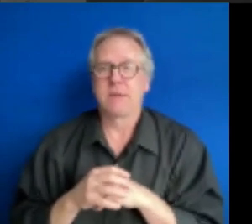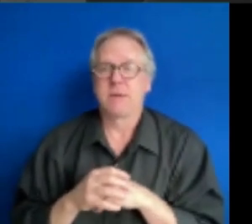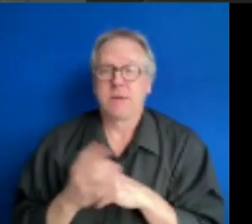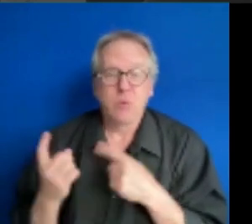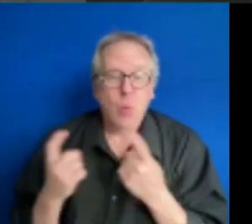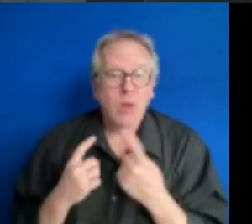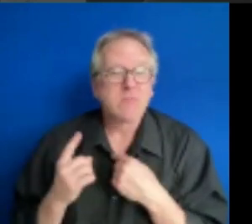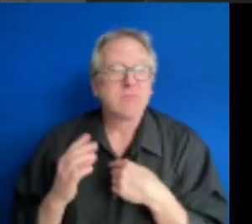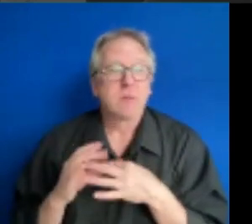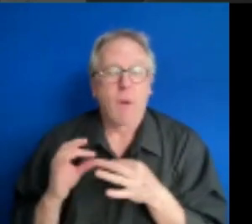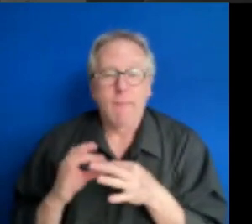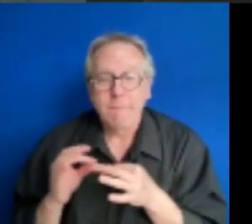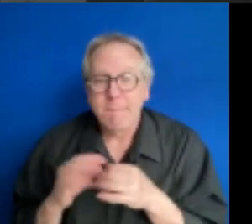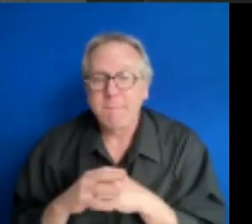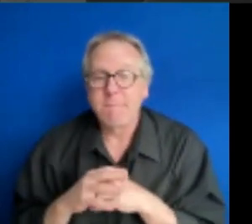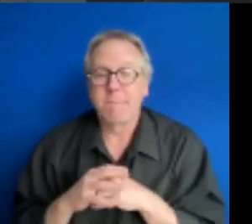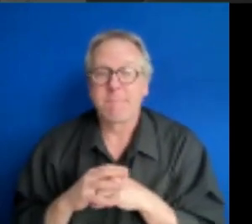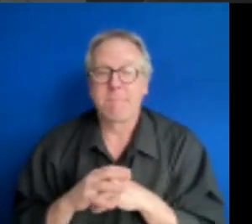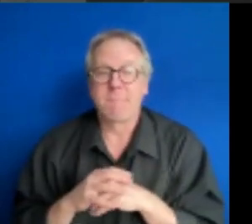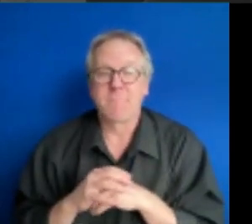Question or comment?